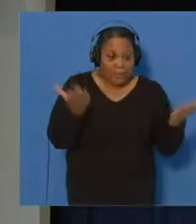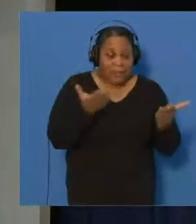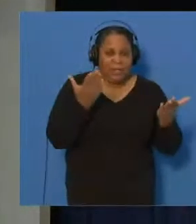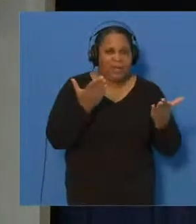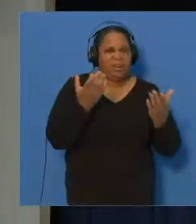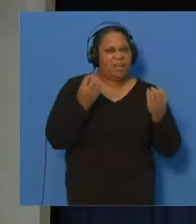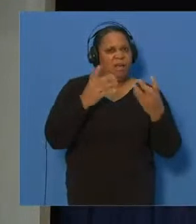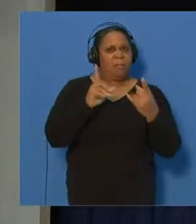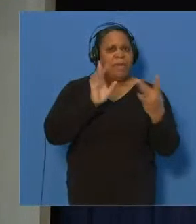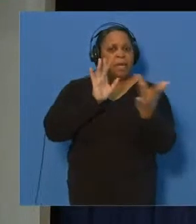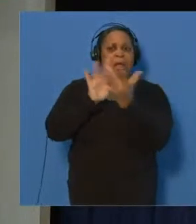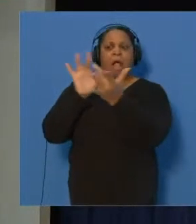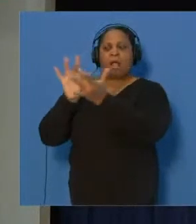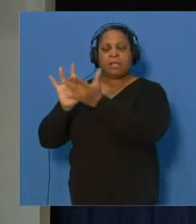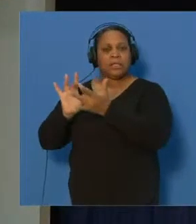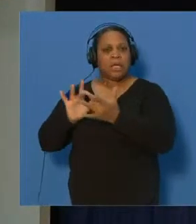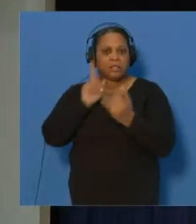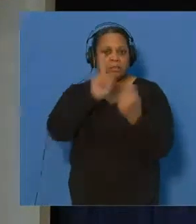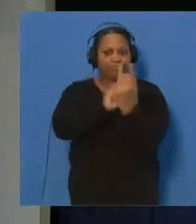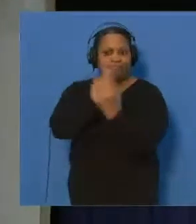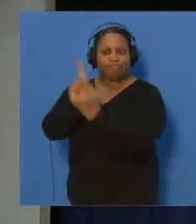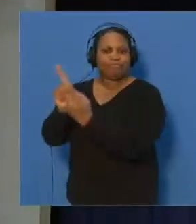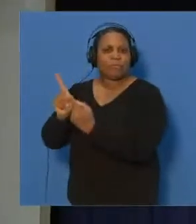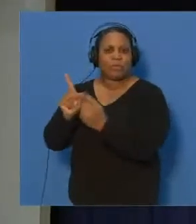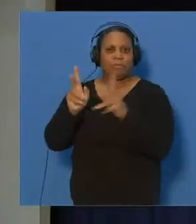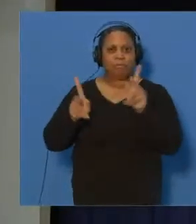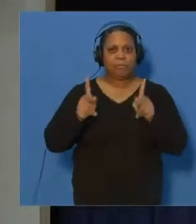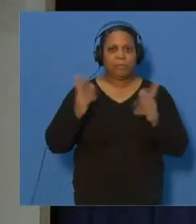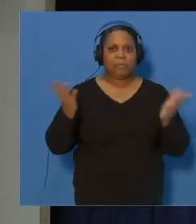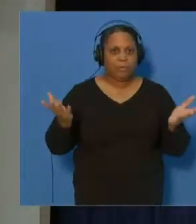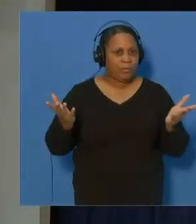And how much contact did Bermuda once they arrived?